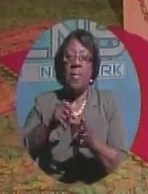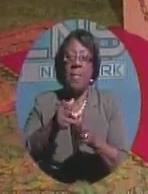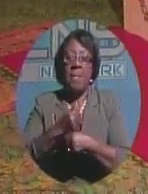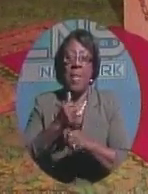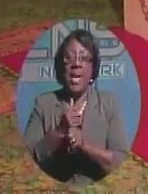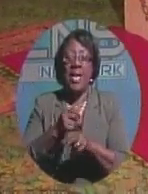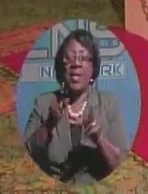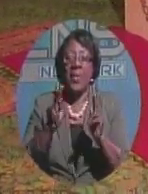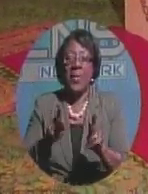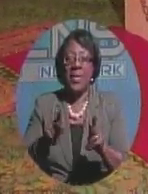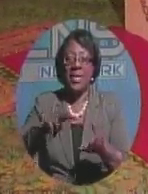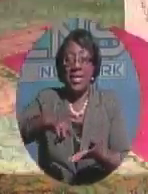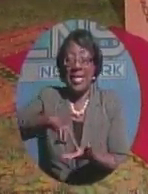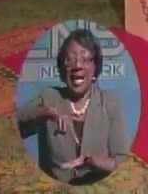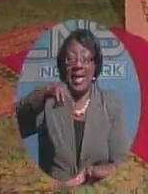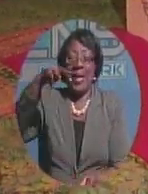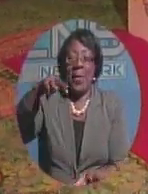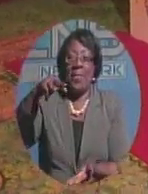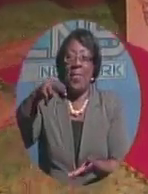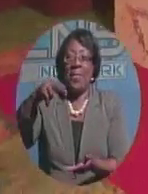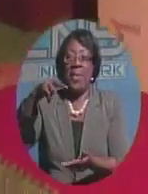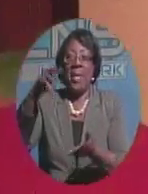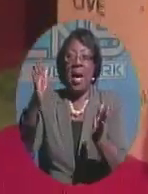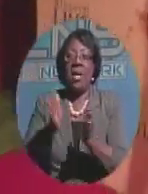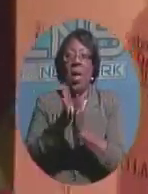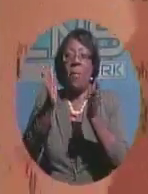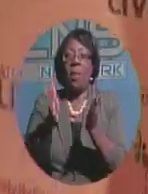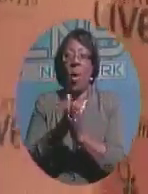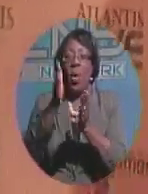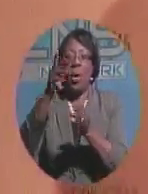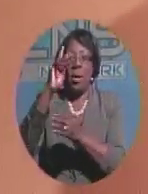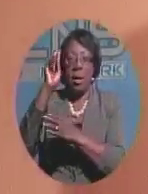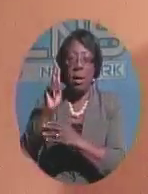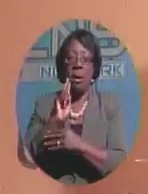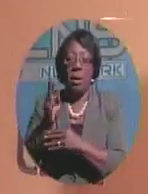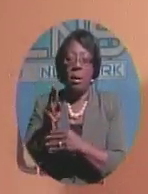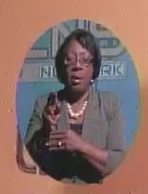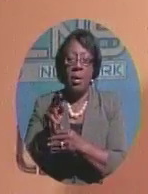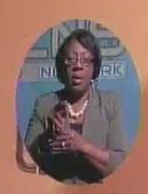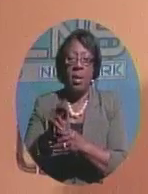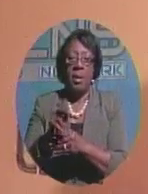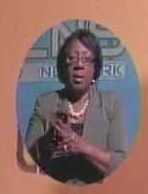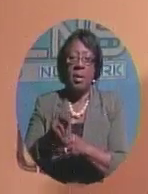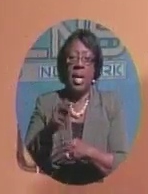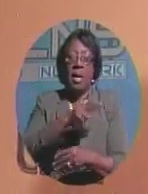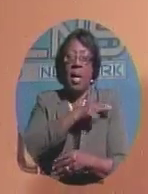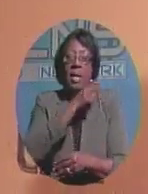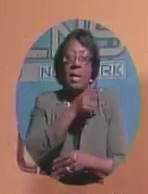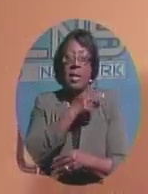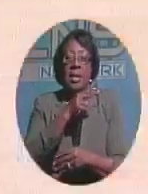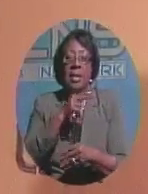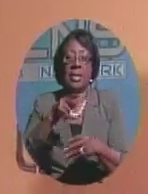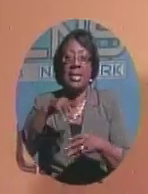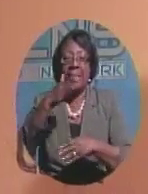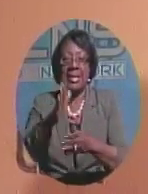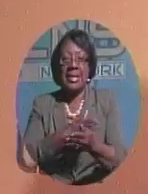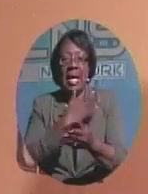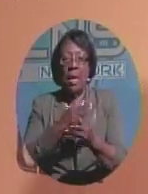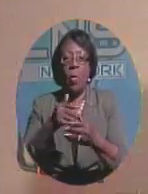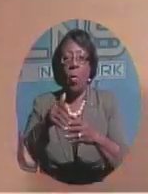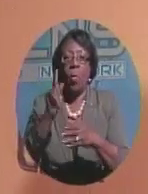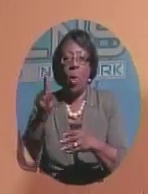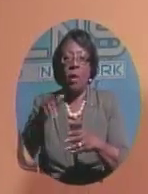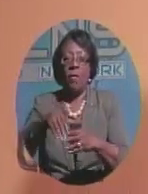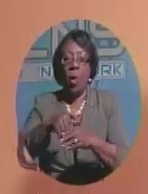Christie, Oprah Winfrey, and B.B. Winans, to their feet. Then, if it couldn't get any better, Hudson belted out her rendition of And I